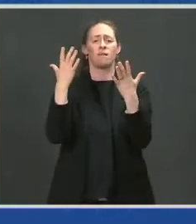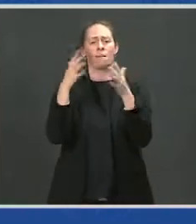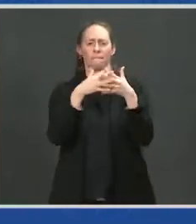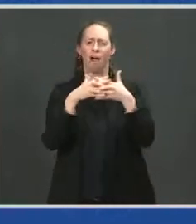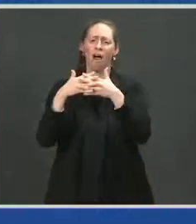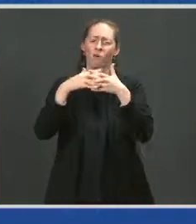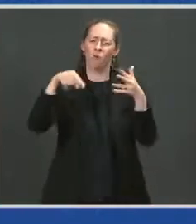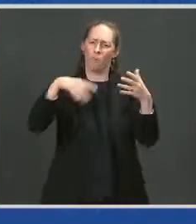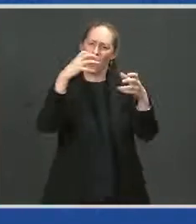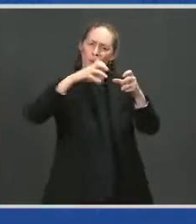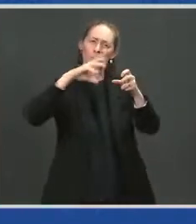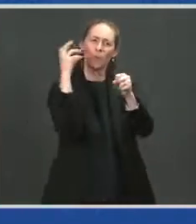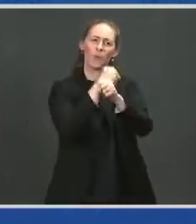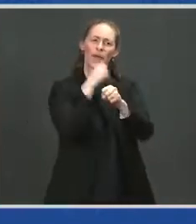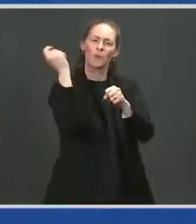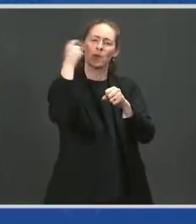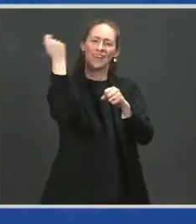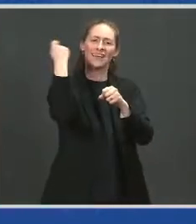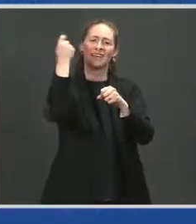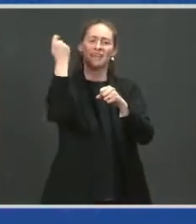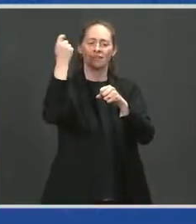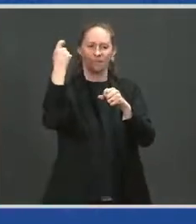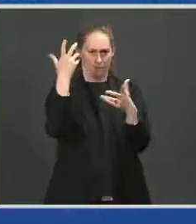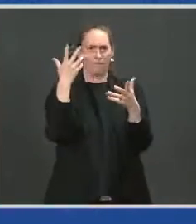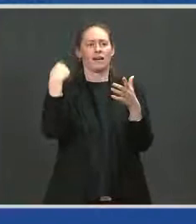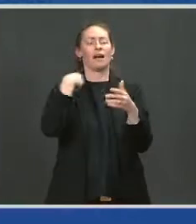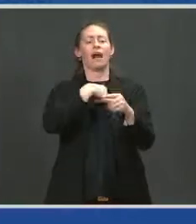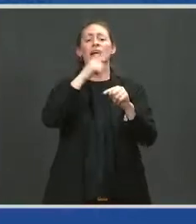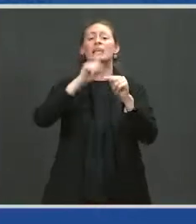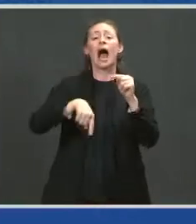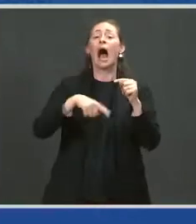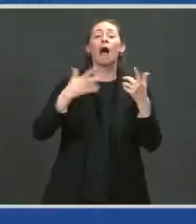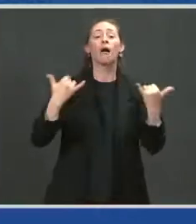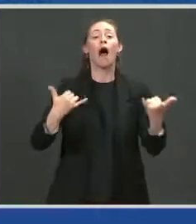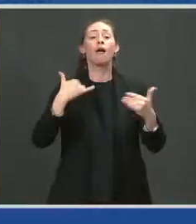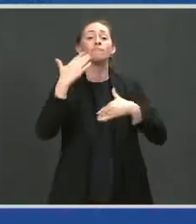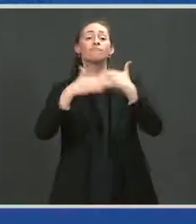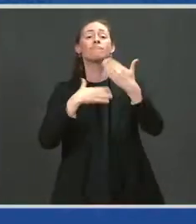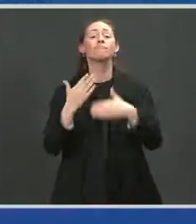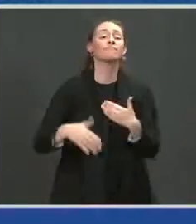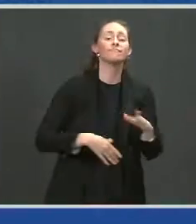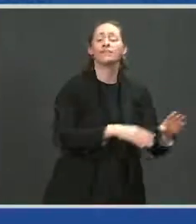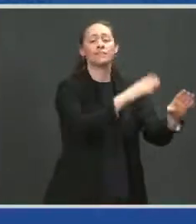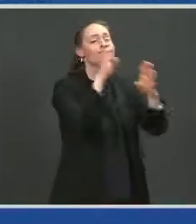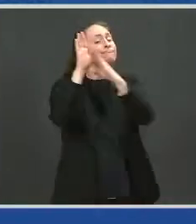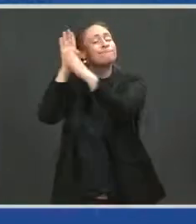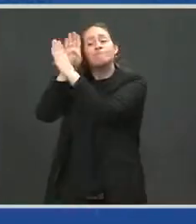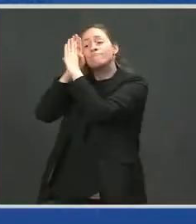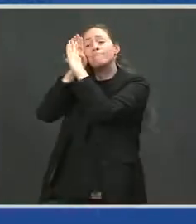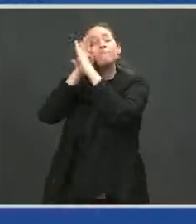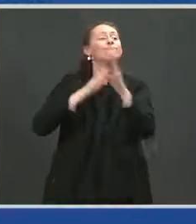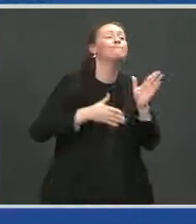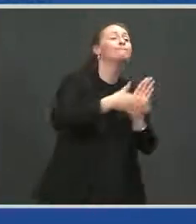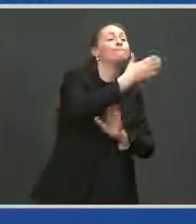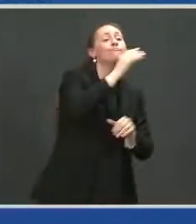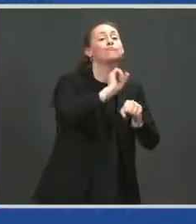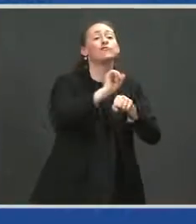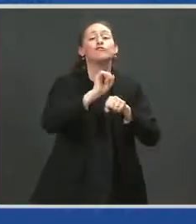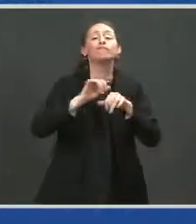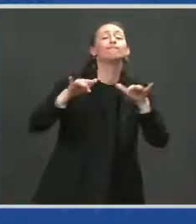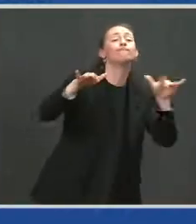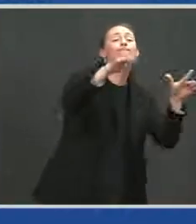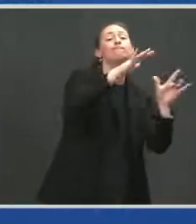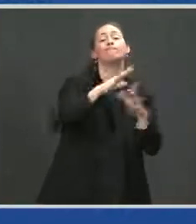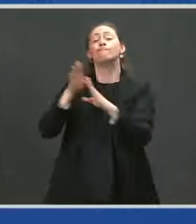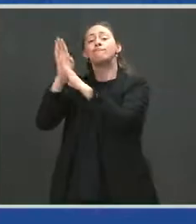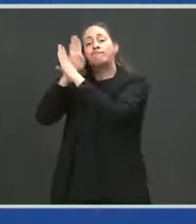So we can't leave this moment or look away thinking our work is done. We have to look at it, we have to look as